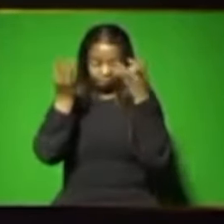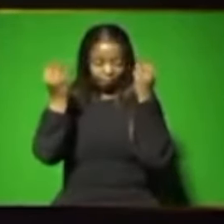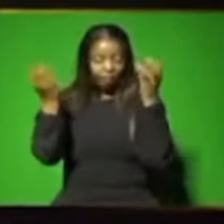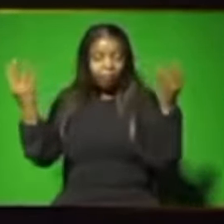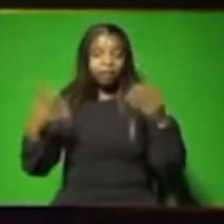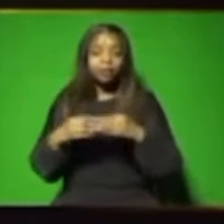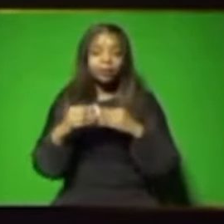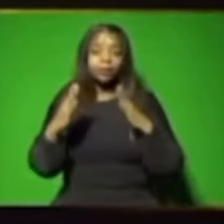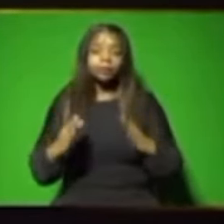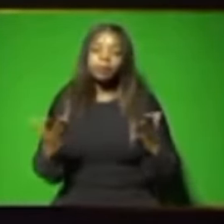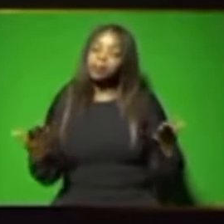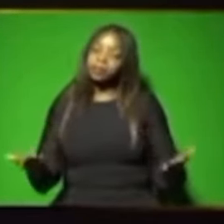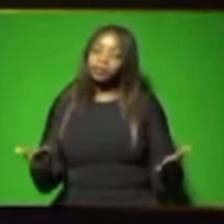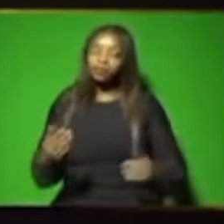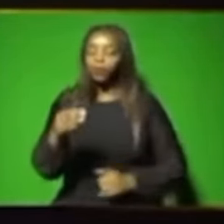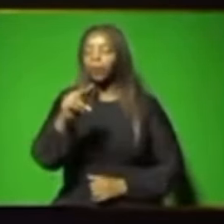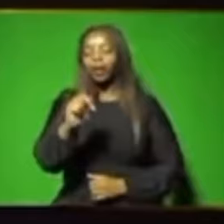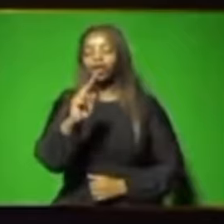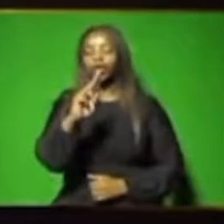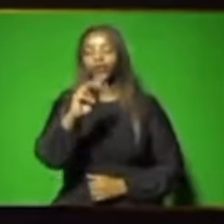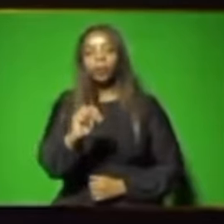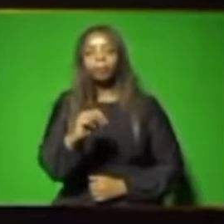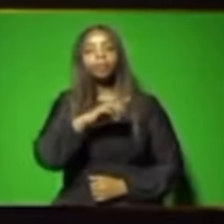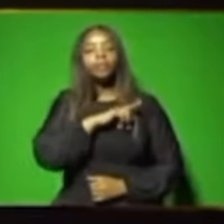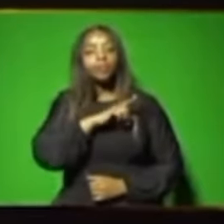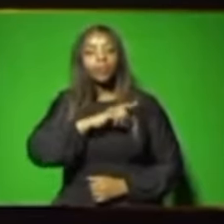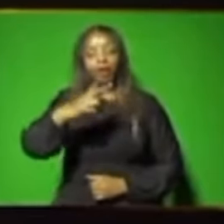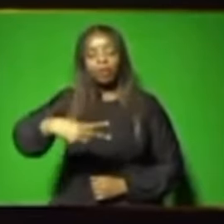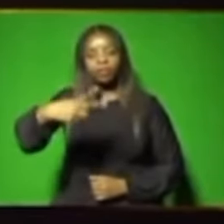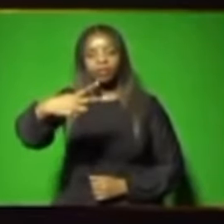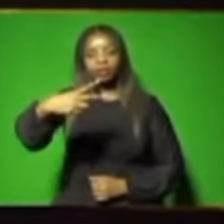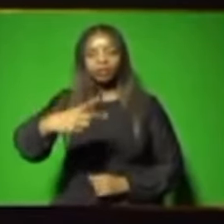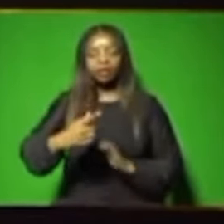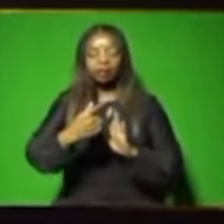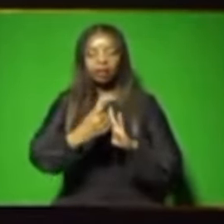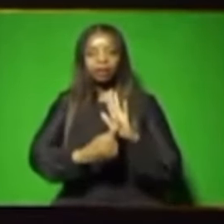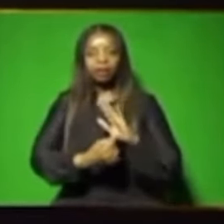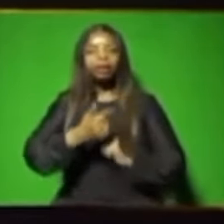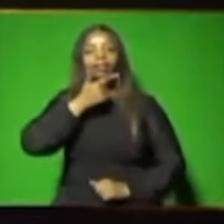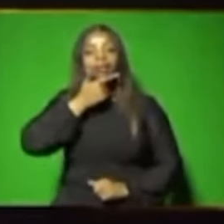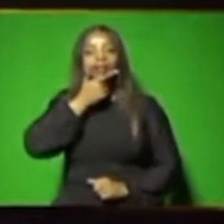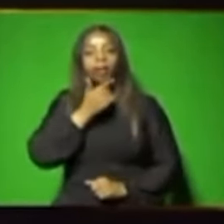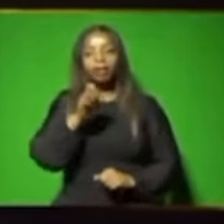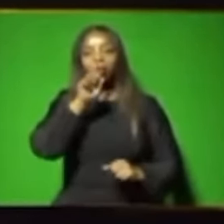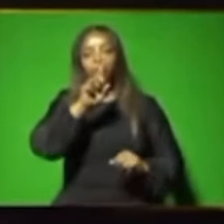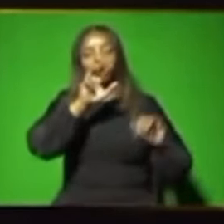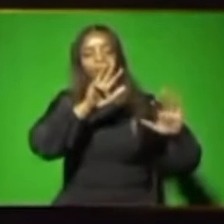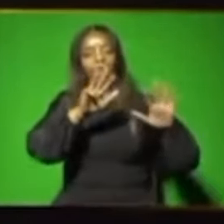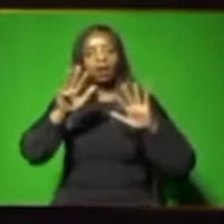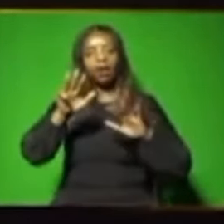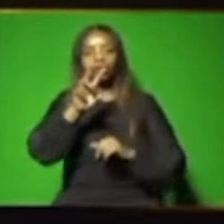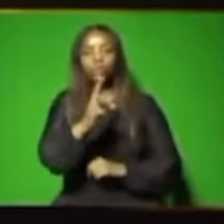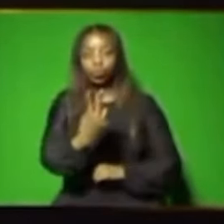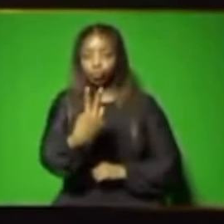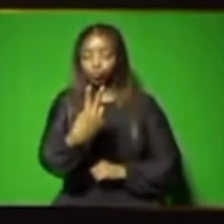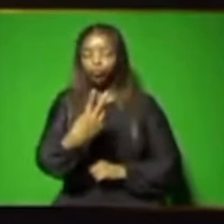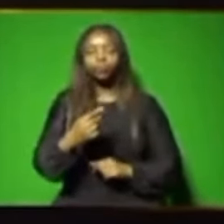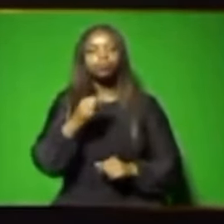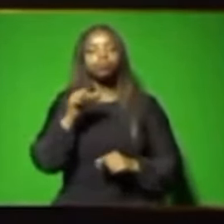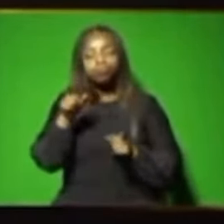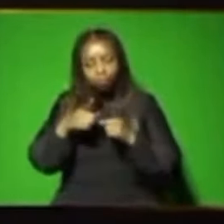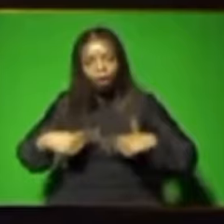the NUM who on the 2nd of December 1982 got together